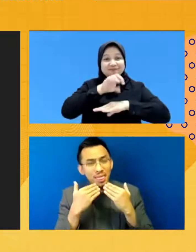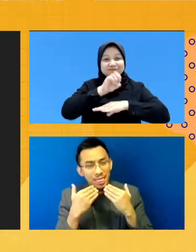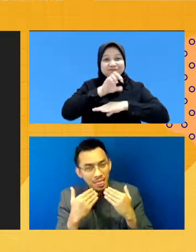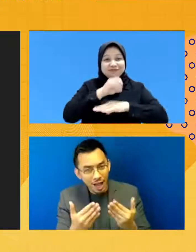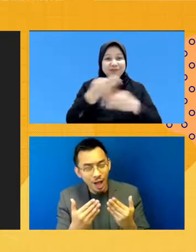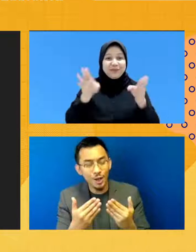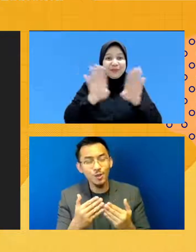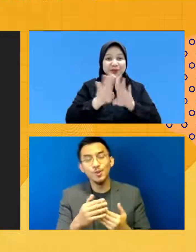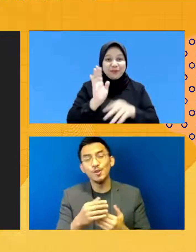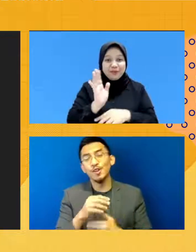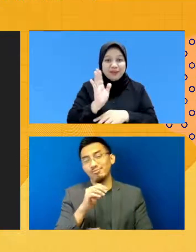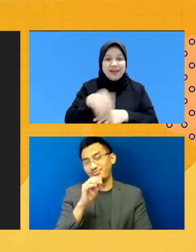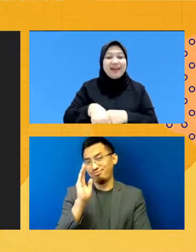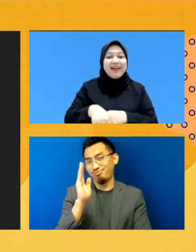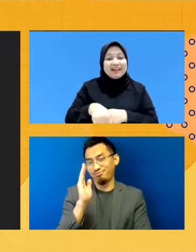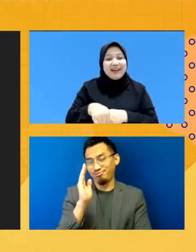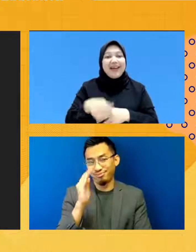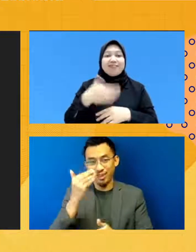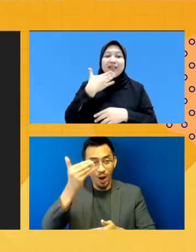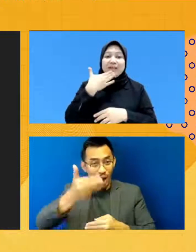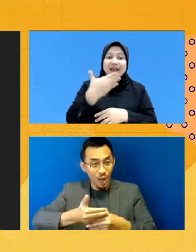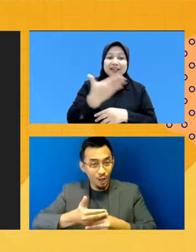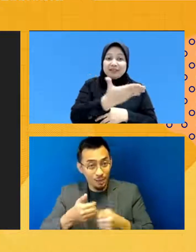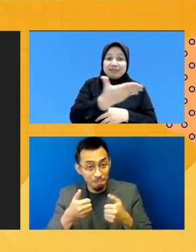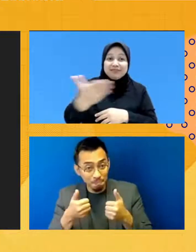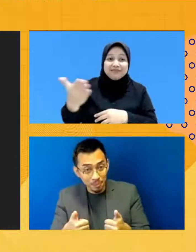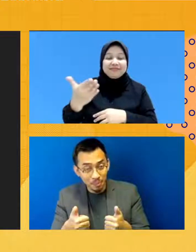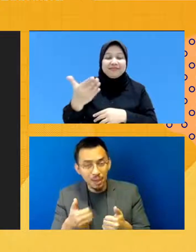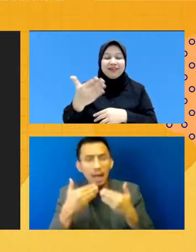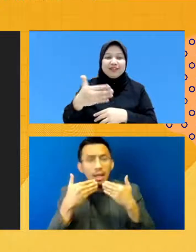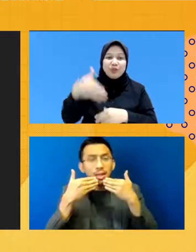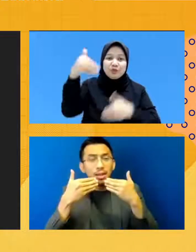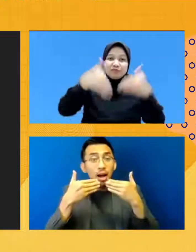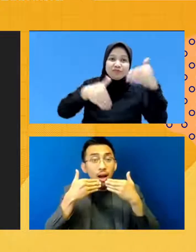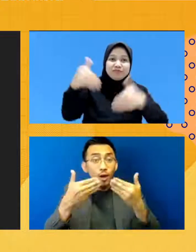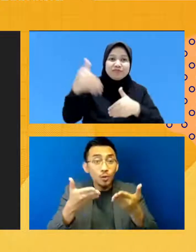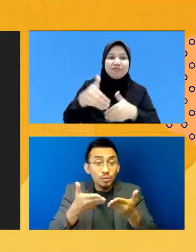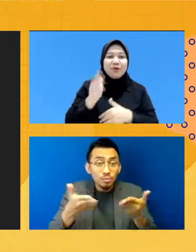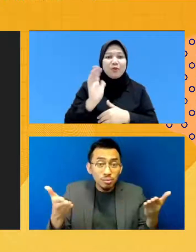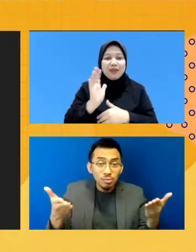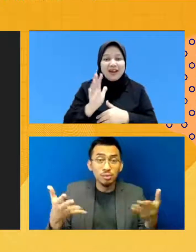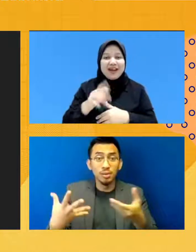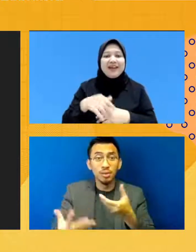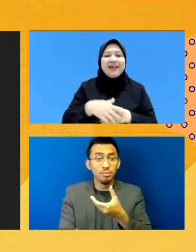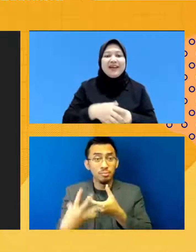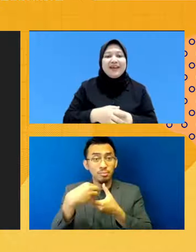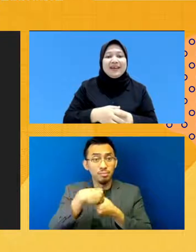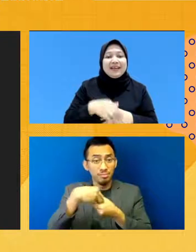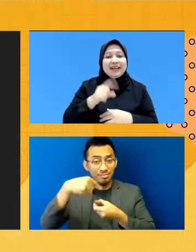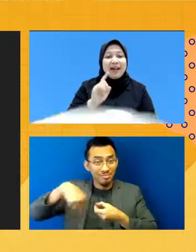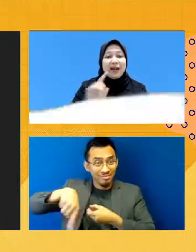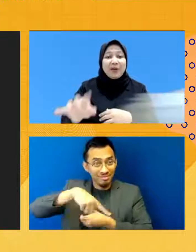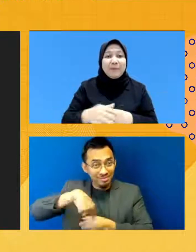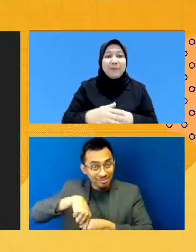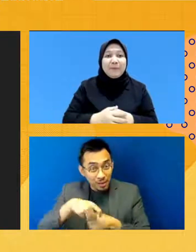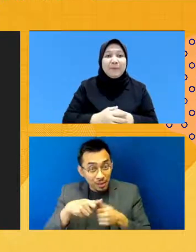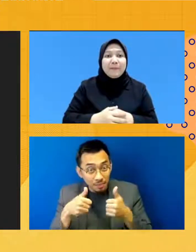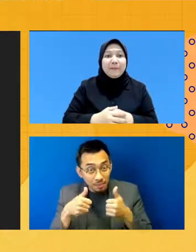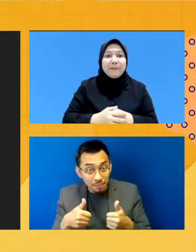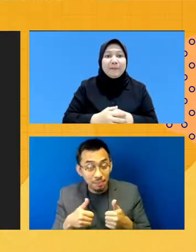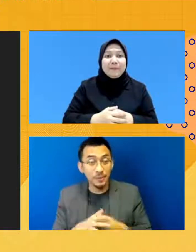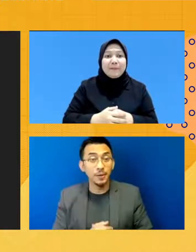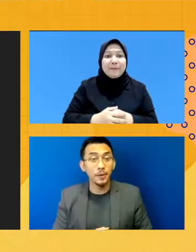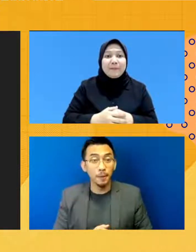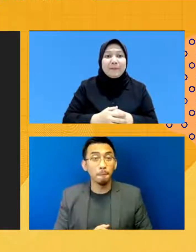the parties who have supported this activity, and we deeply apologize for any mistakes or inconvenience that we have made during